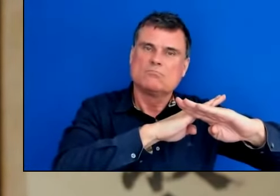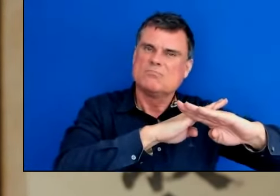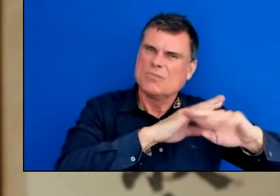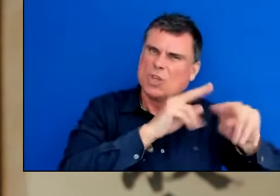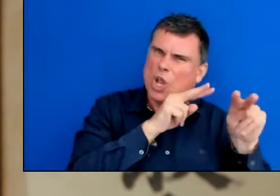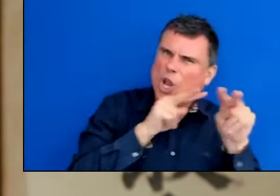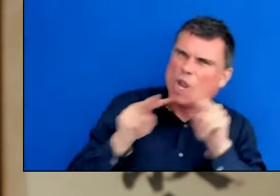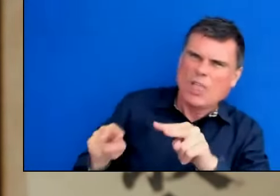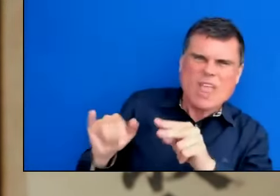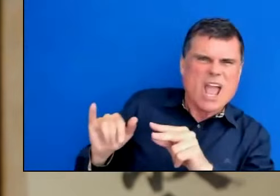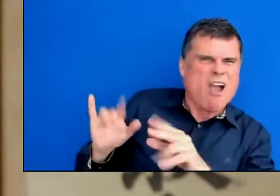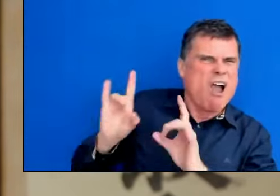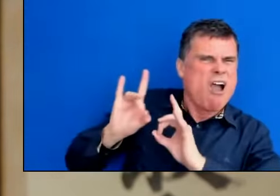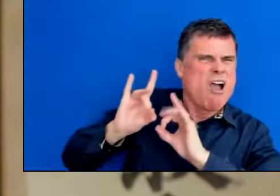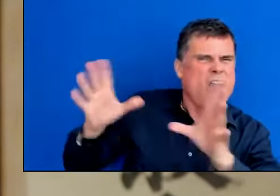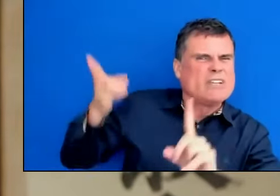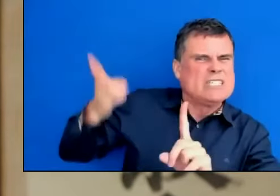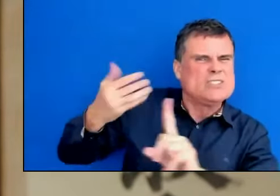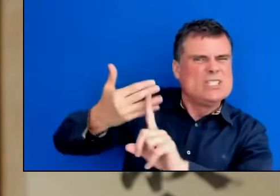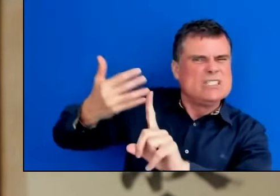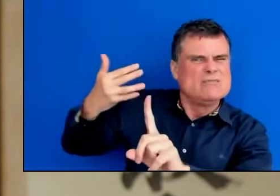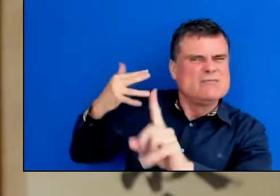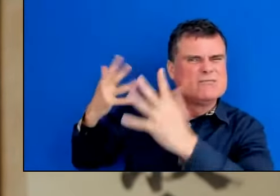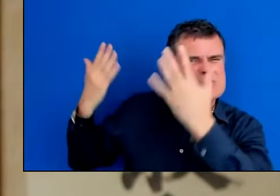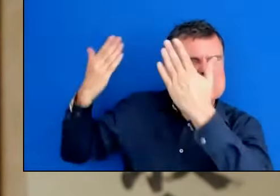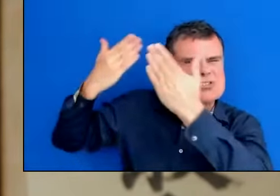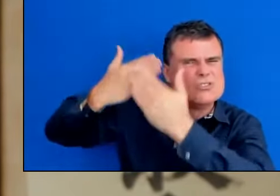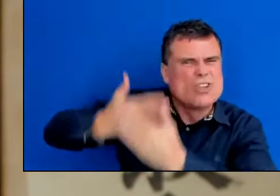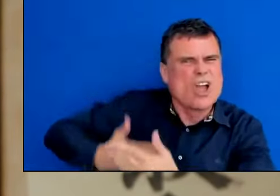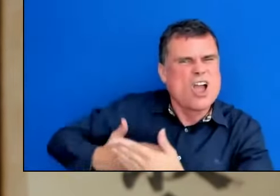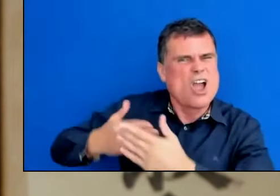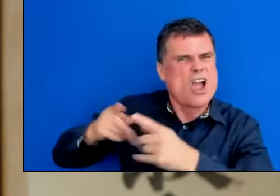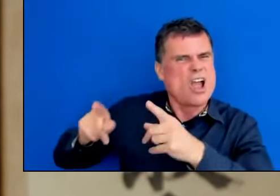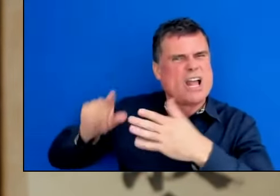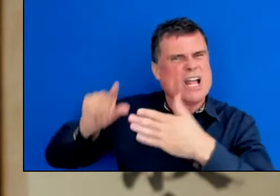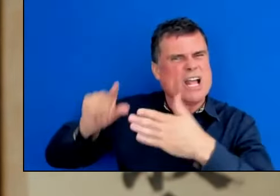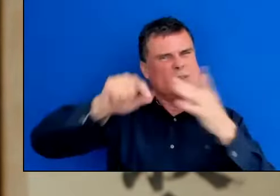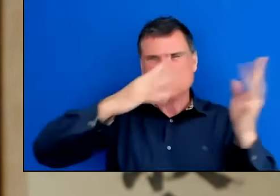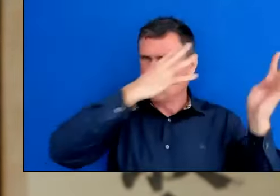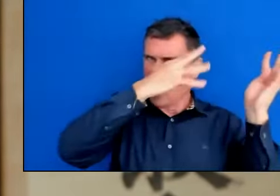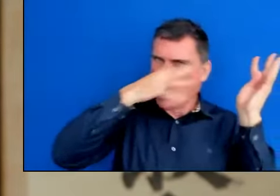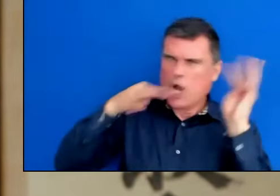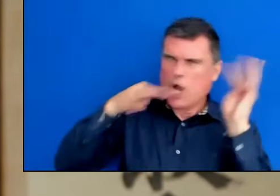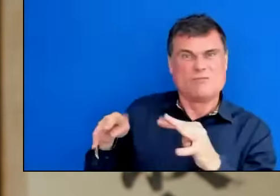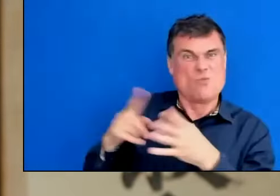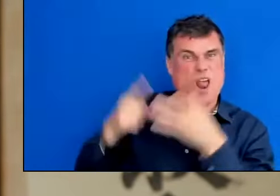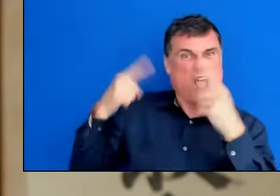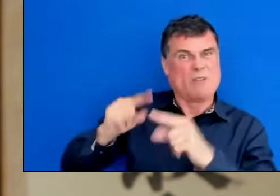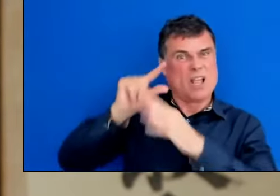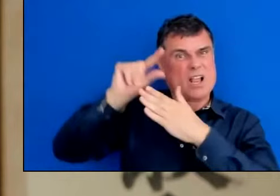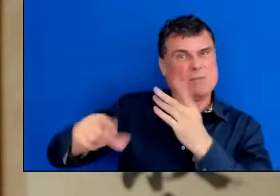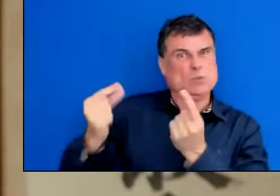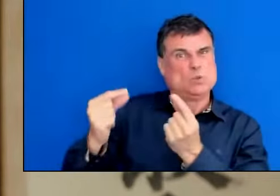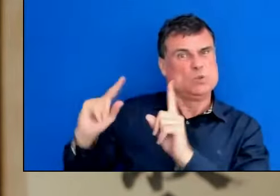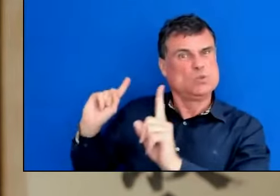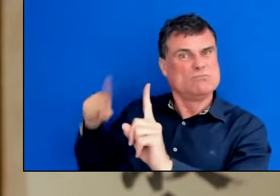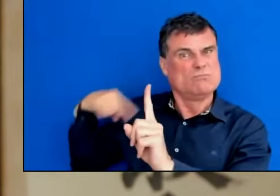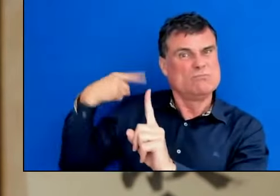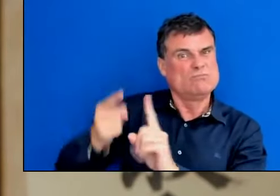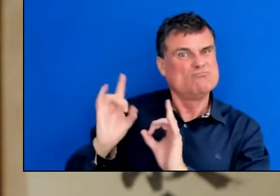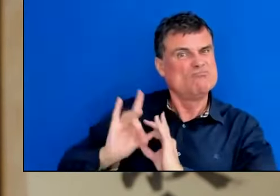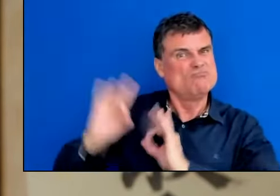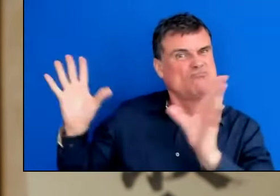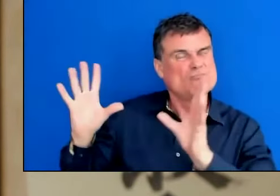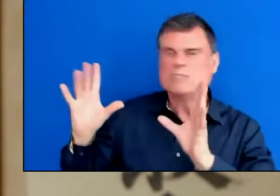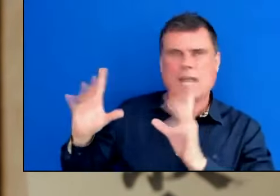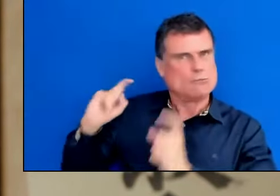racism lives in government programs and services, with data that reaffirms that we have been hearing from the communities, so that